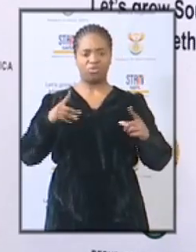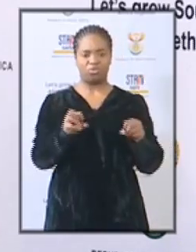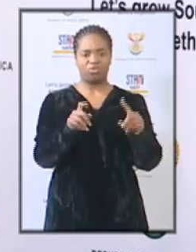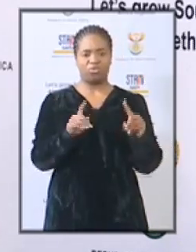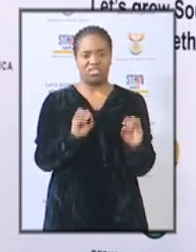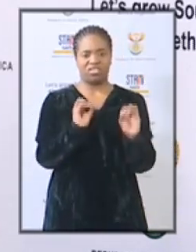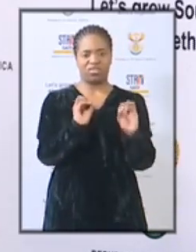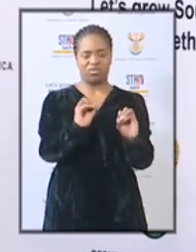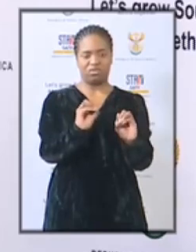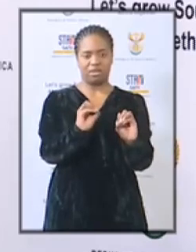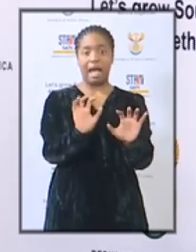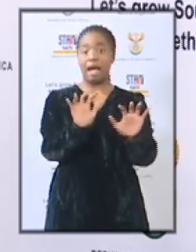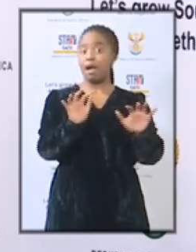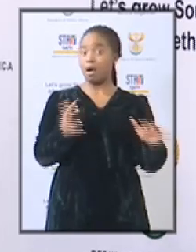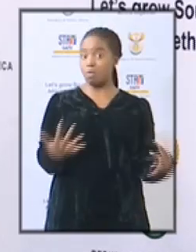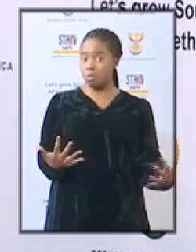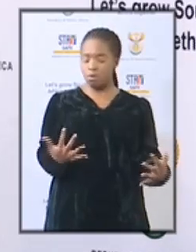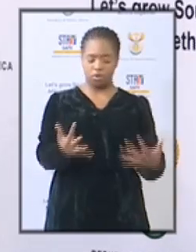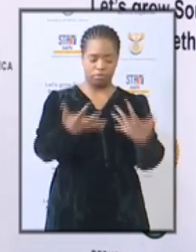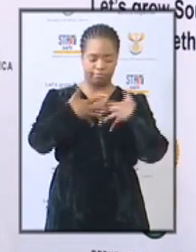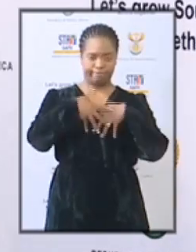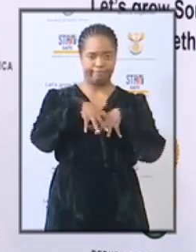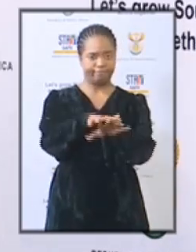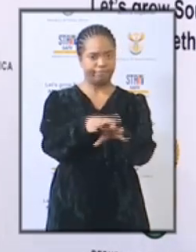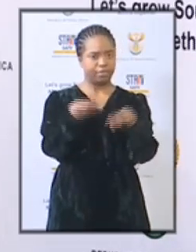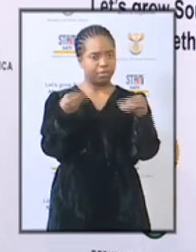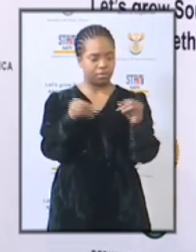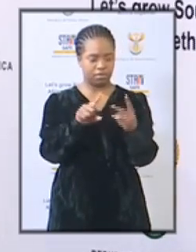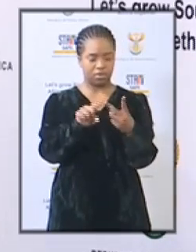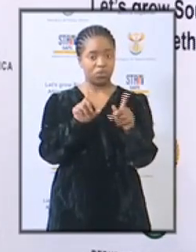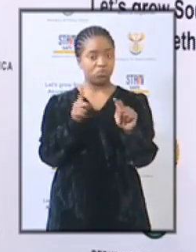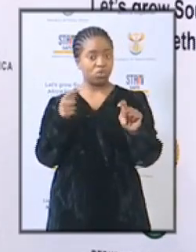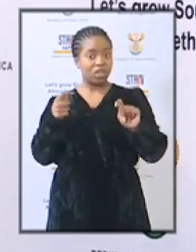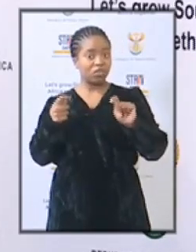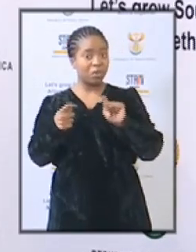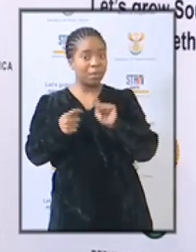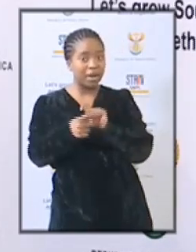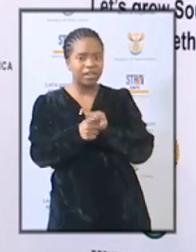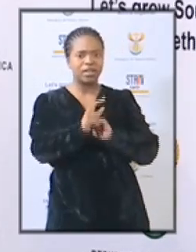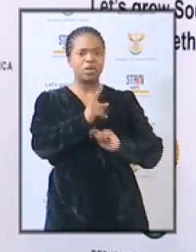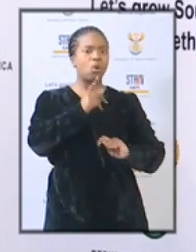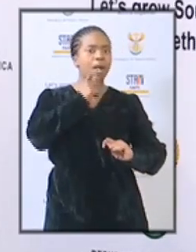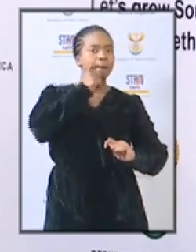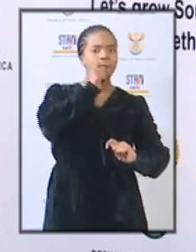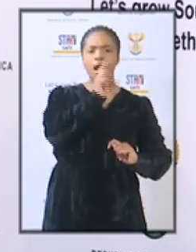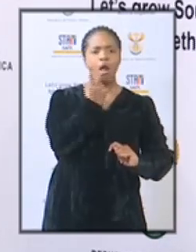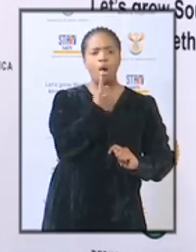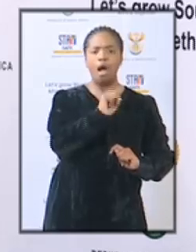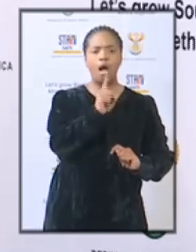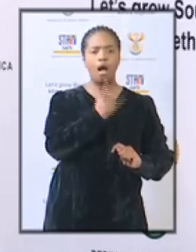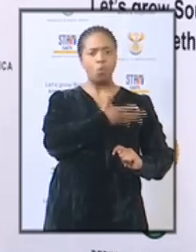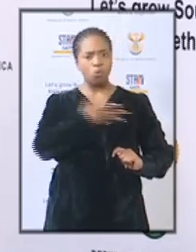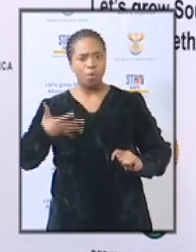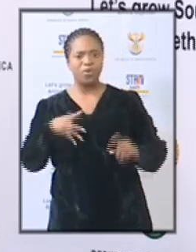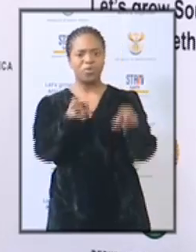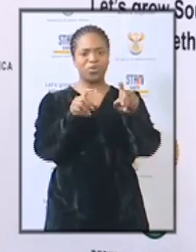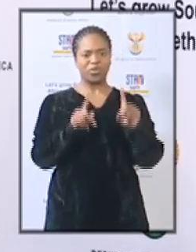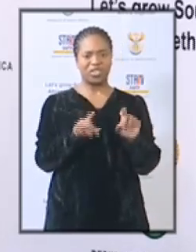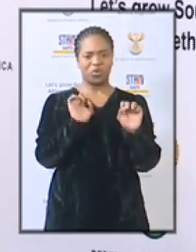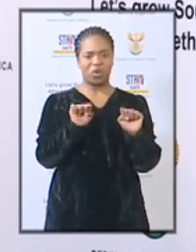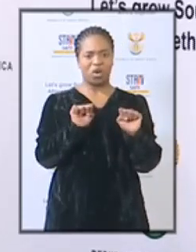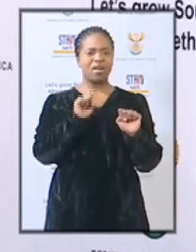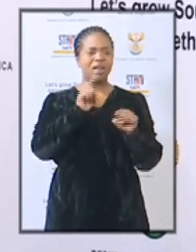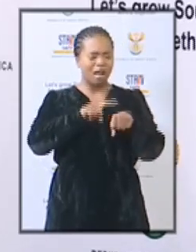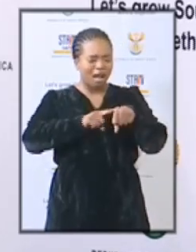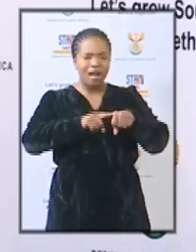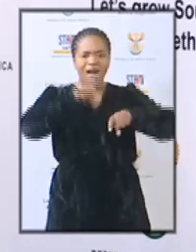Therefore, ensuring inclusivity, transformation, and sustainability of our tourism sector. We